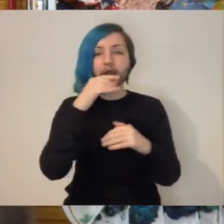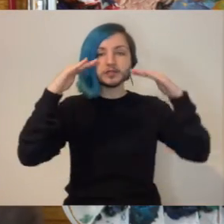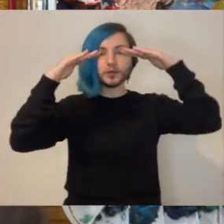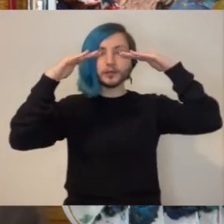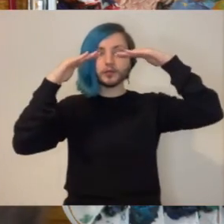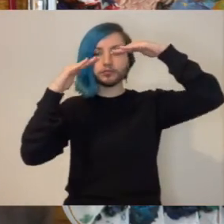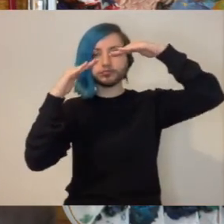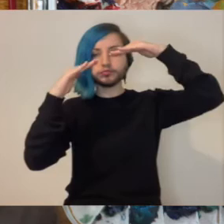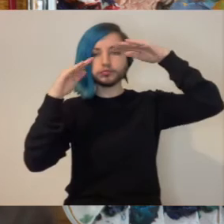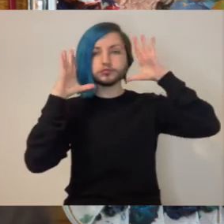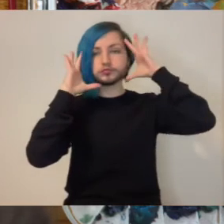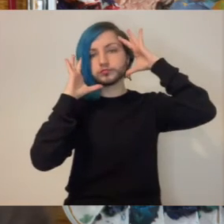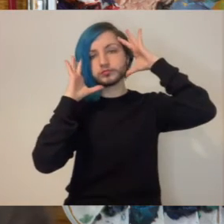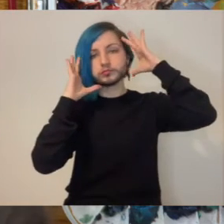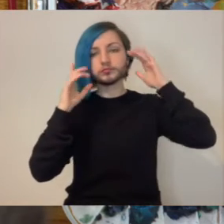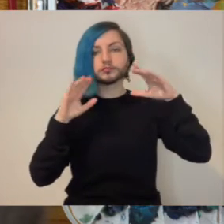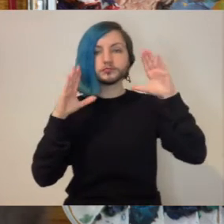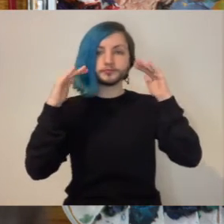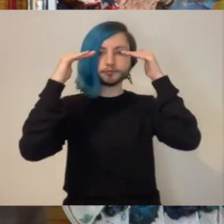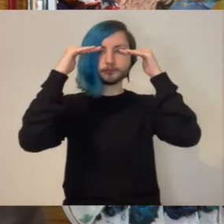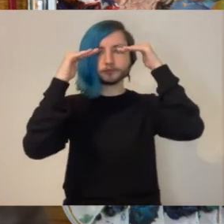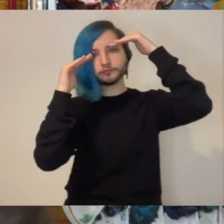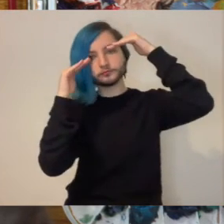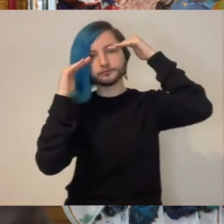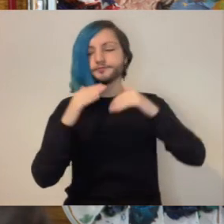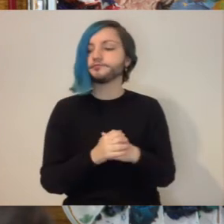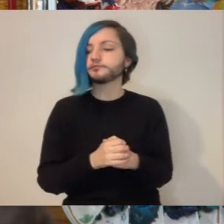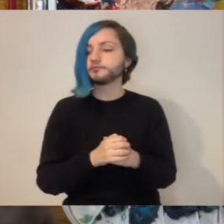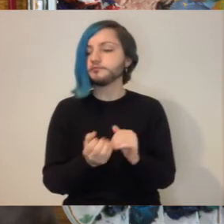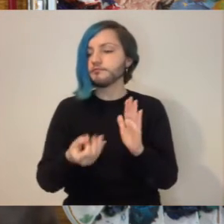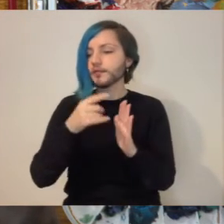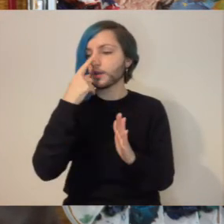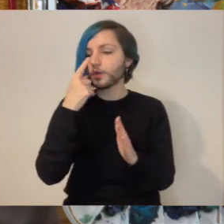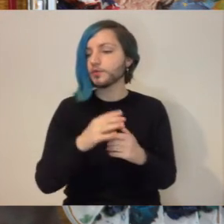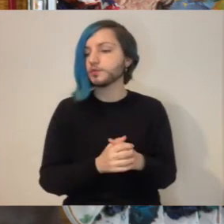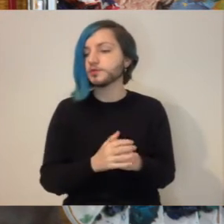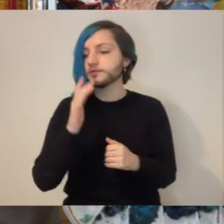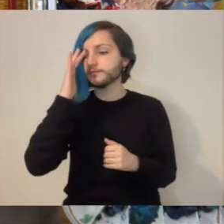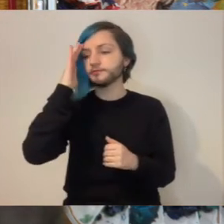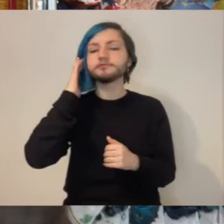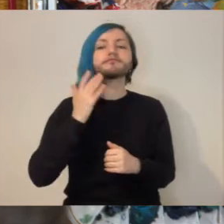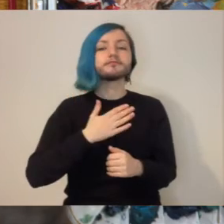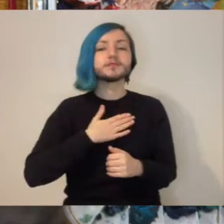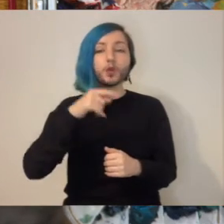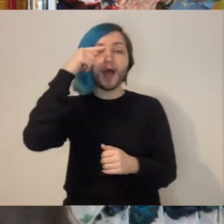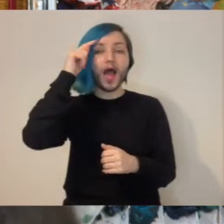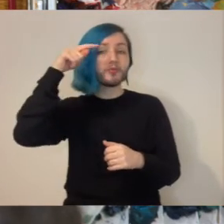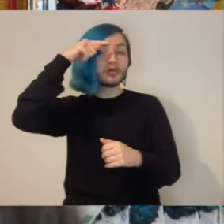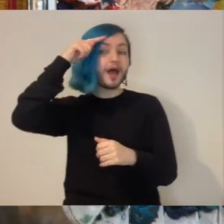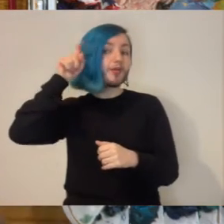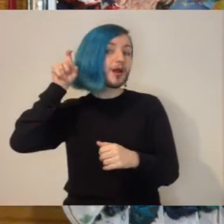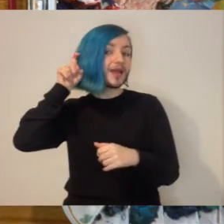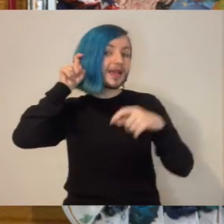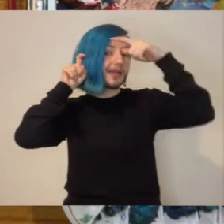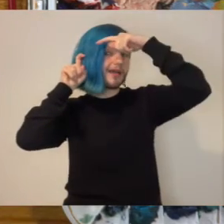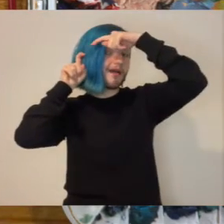be going slightly in a direction like that. They're not looking straight on. So just put a little nose in here. I like doing the eyebrows.